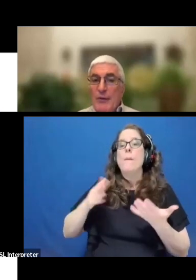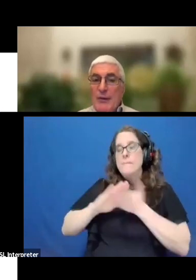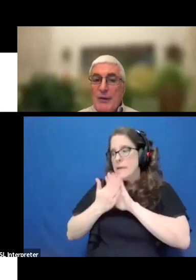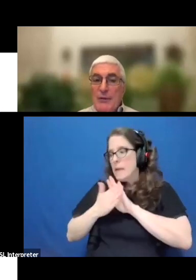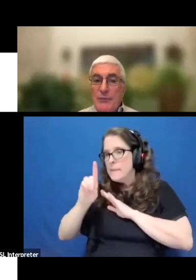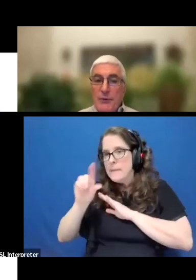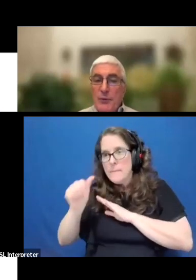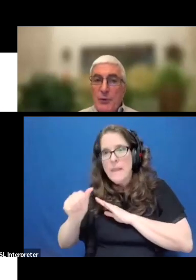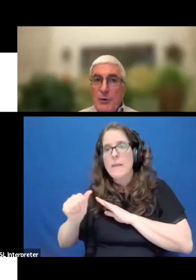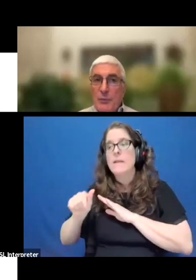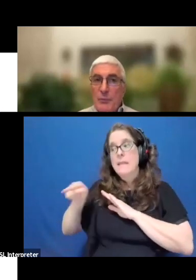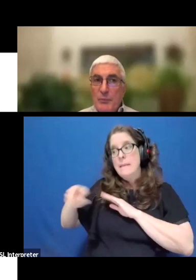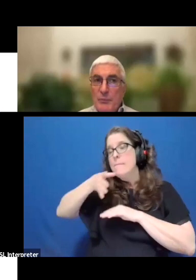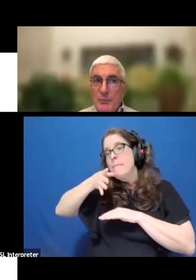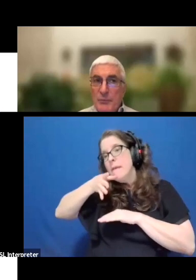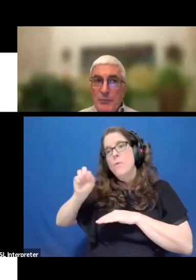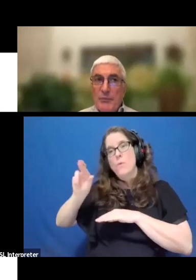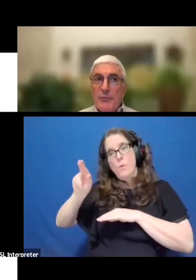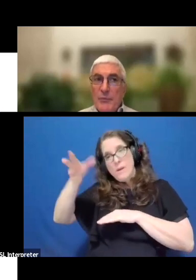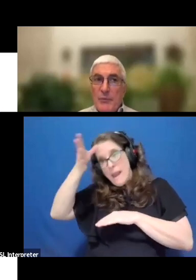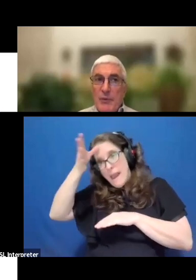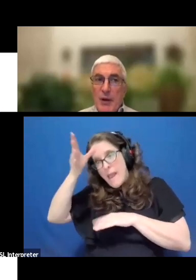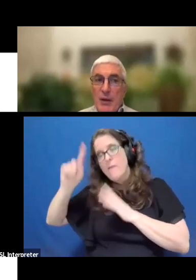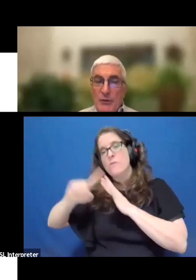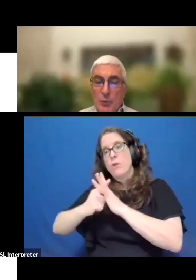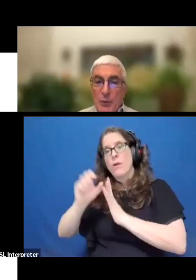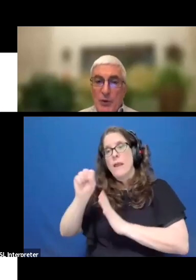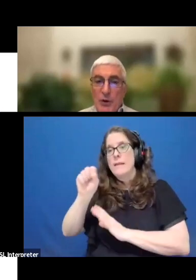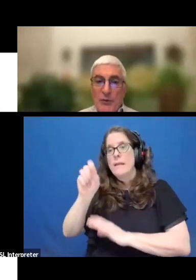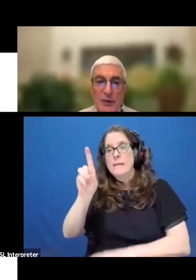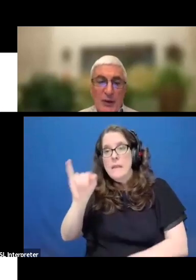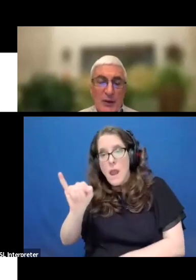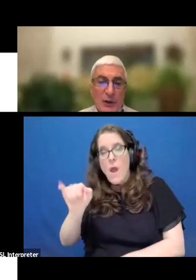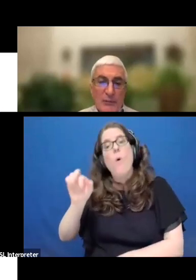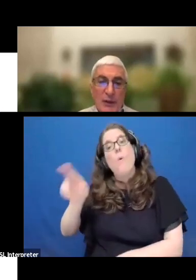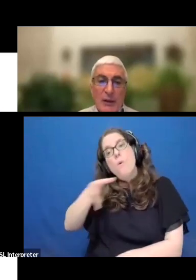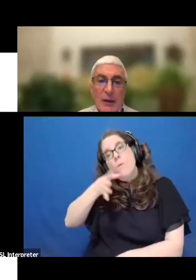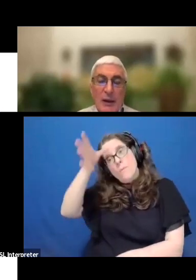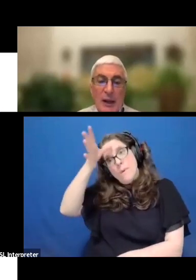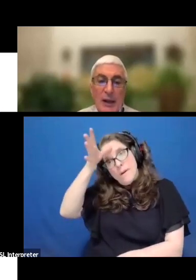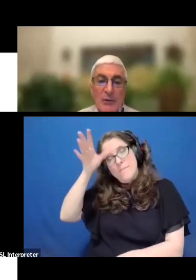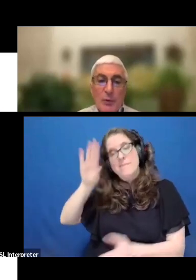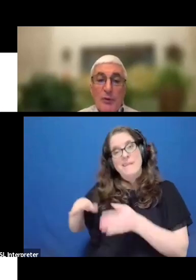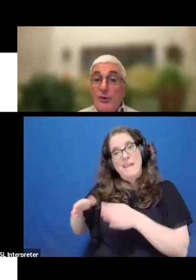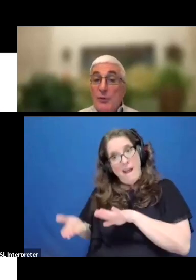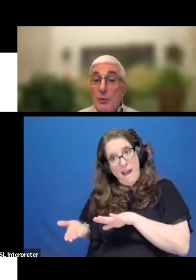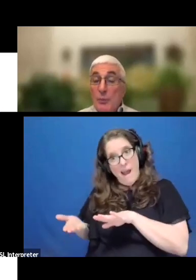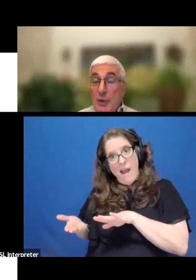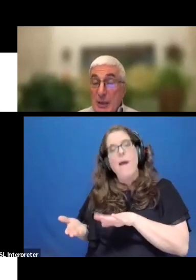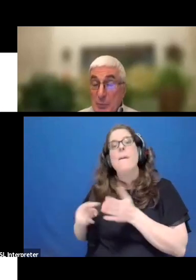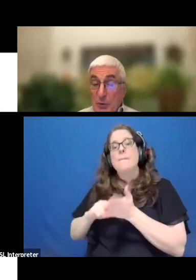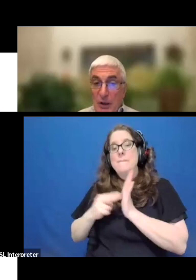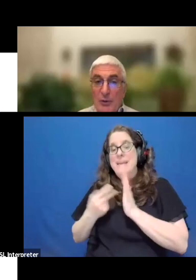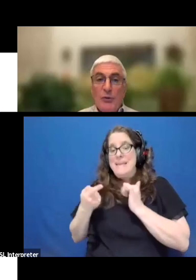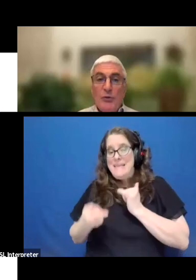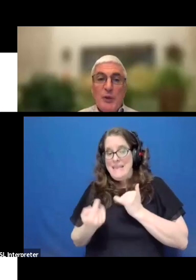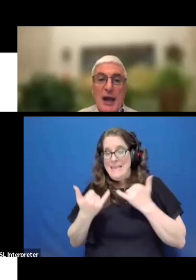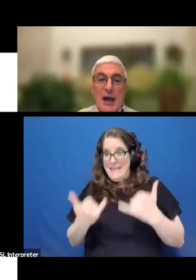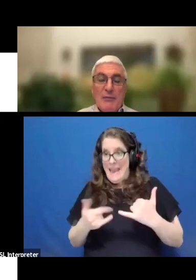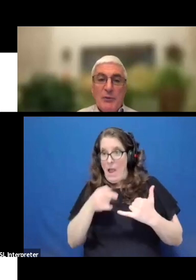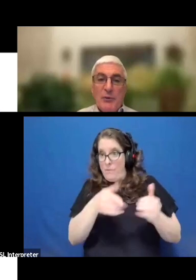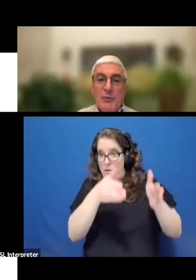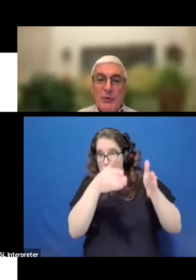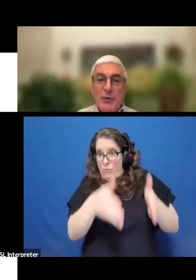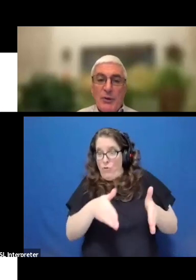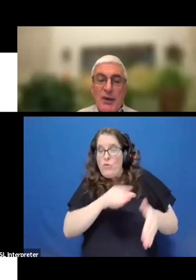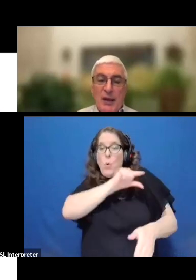So if you're on this webinar this evening and the person or people on whose